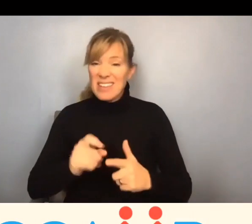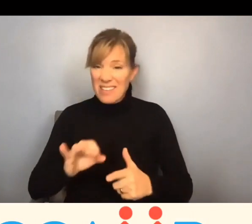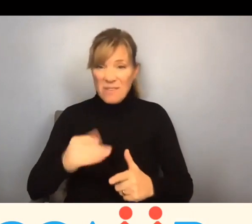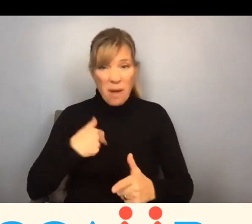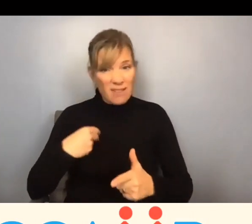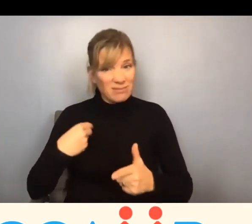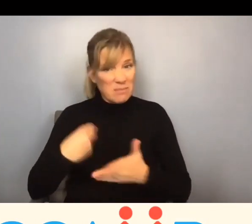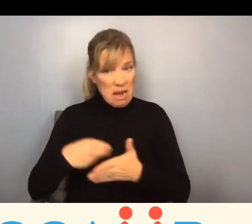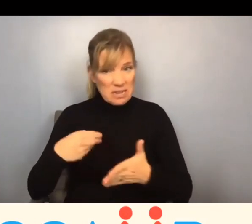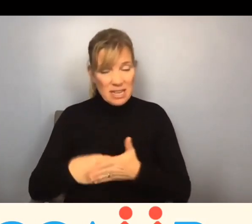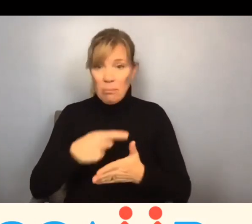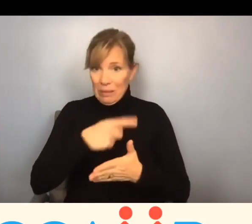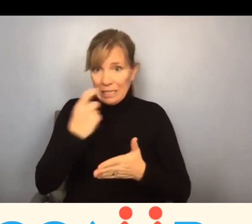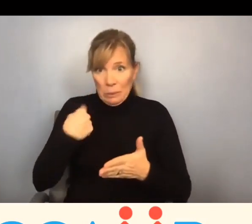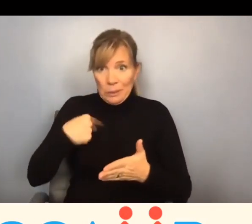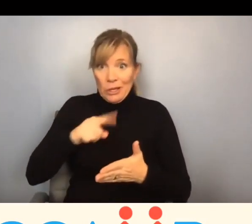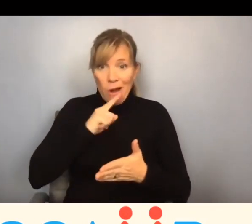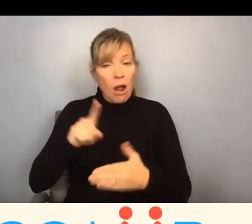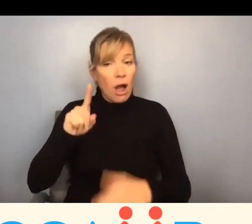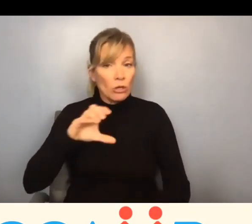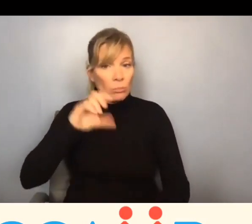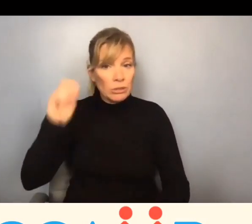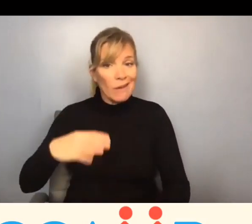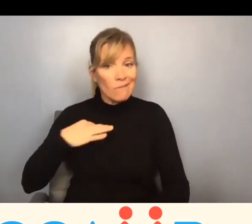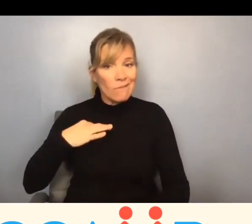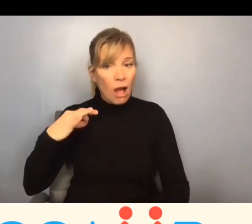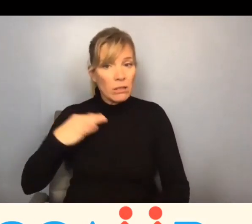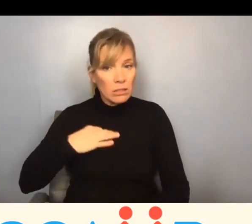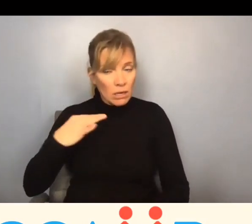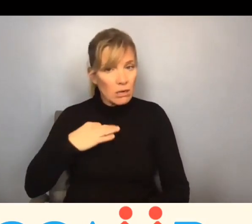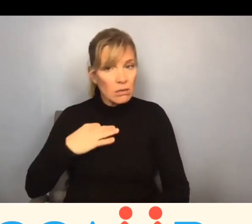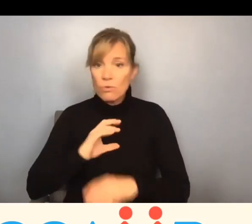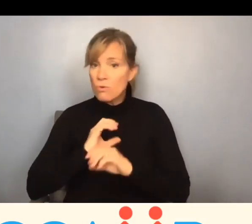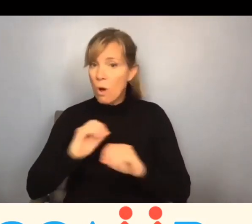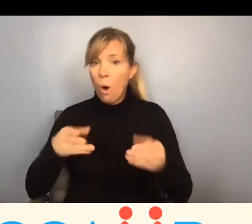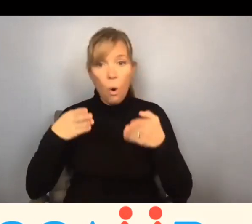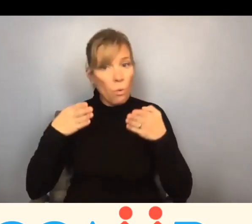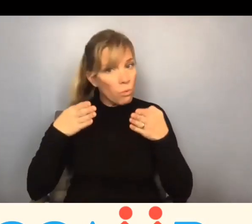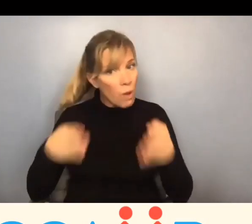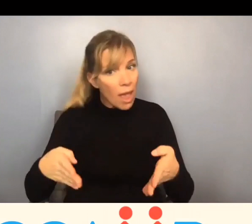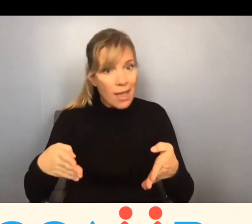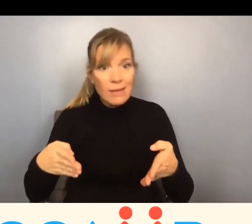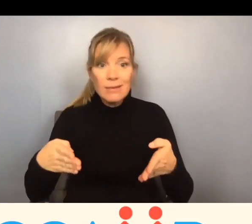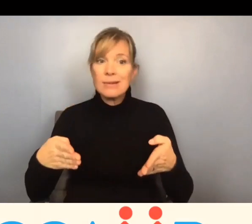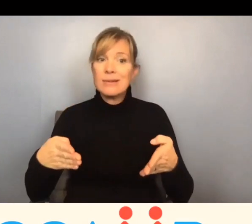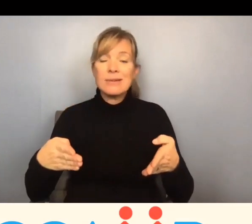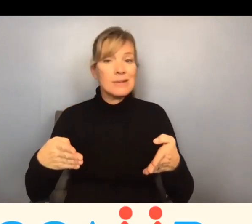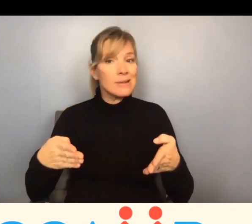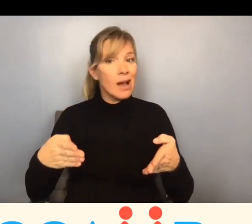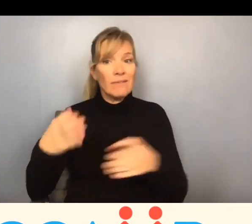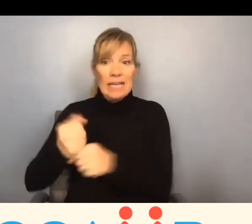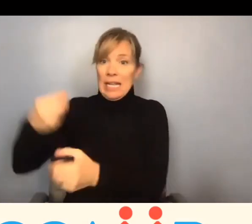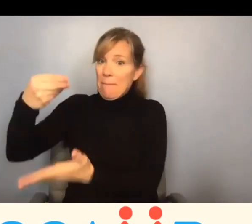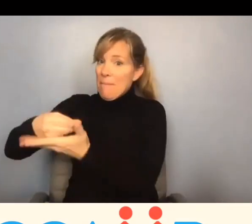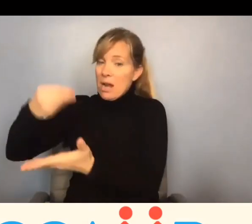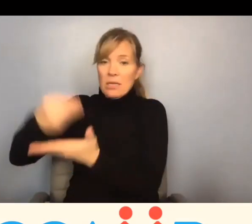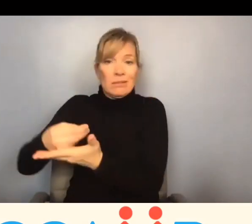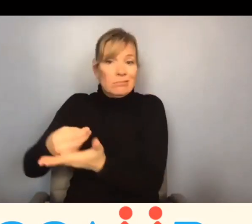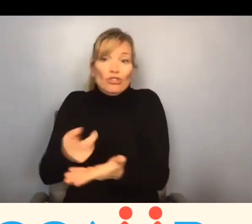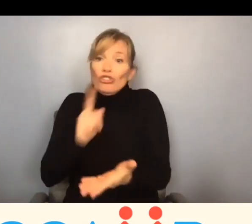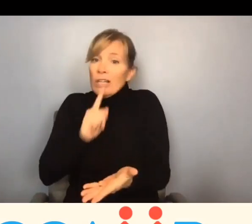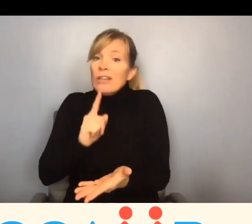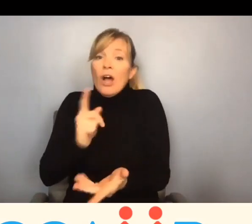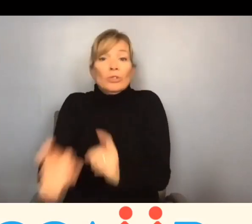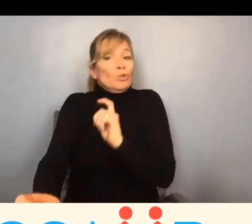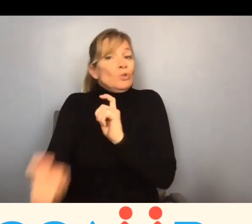means, because we are 100% volunteer and have no way of getting funds other than through donation